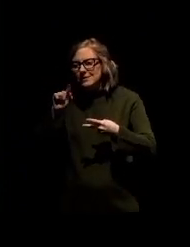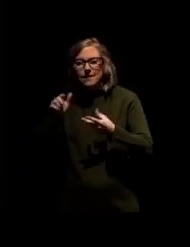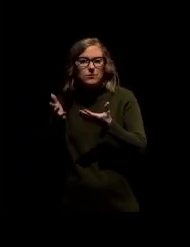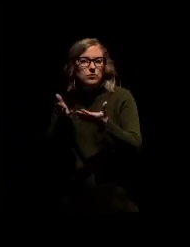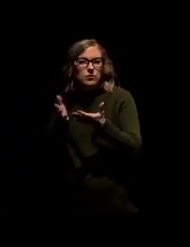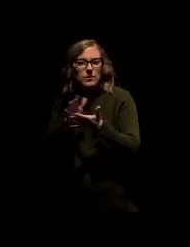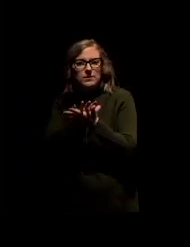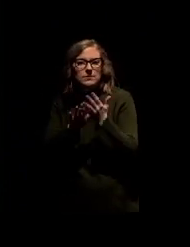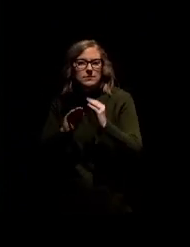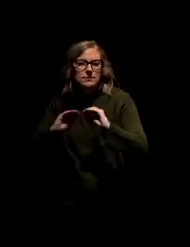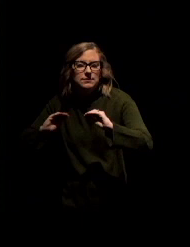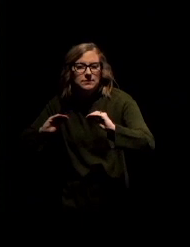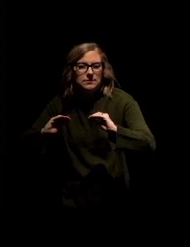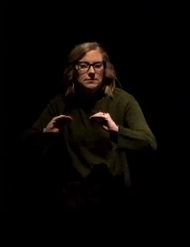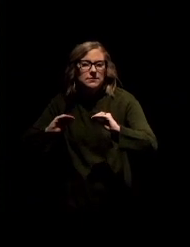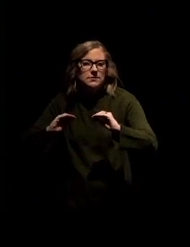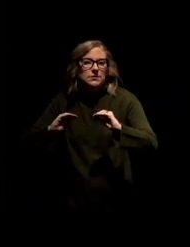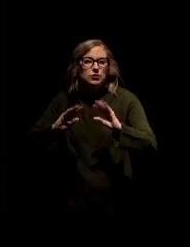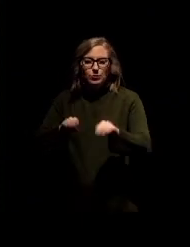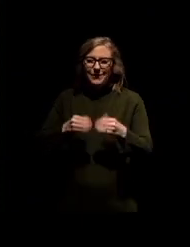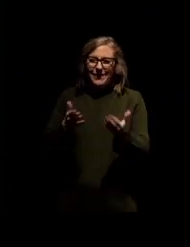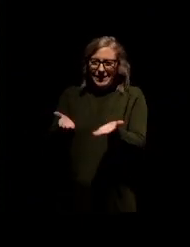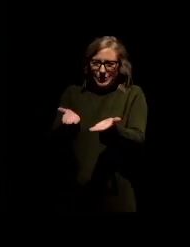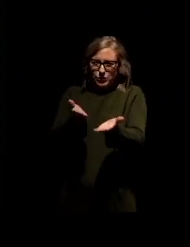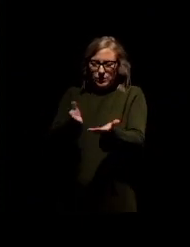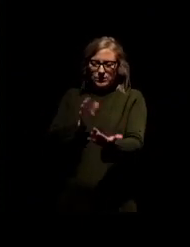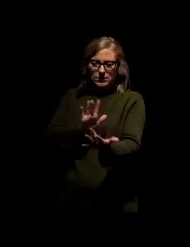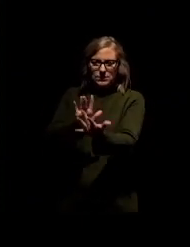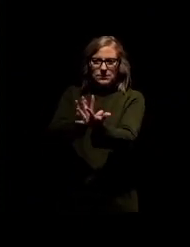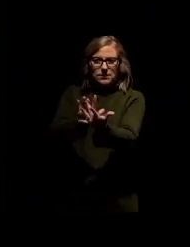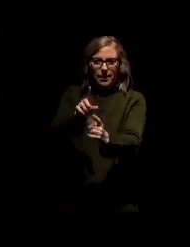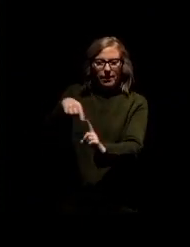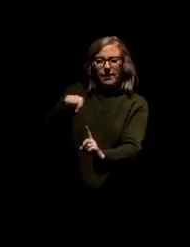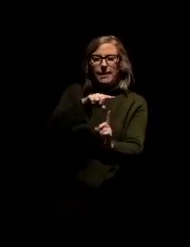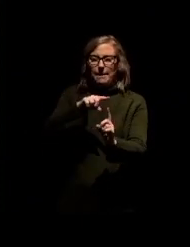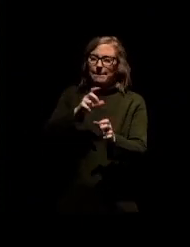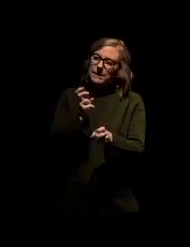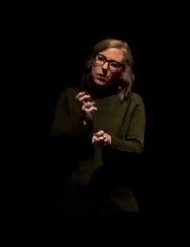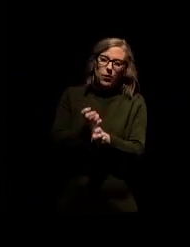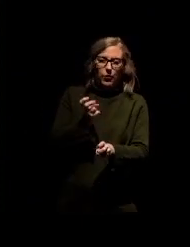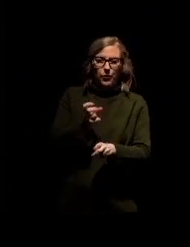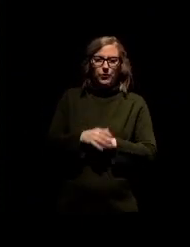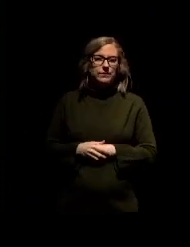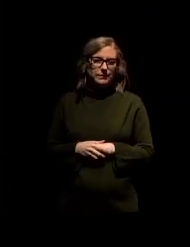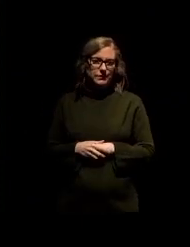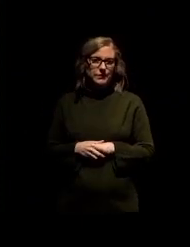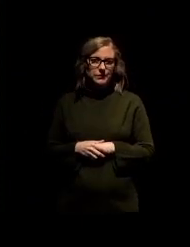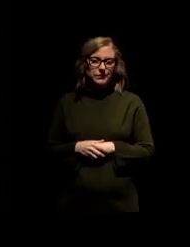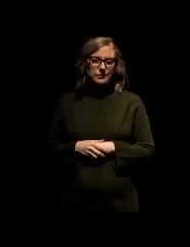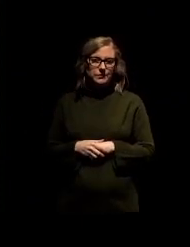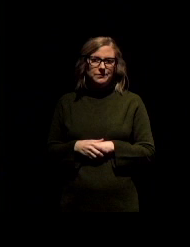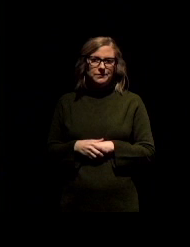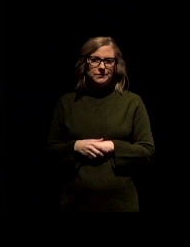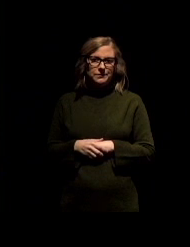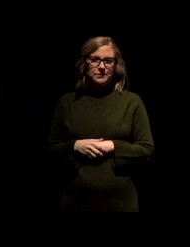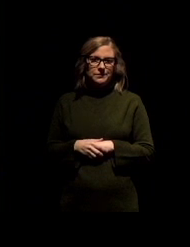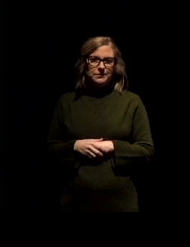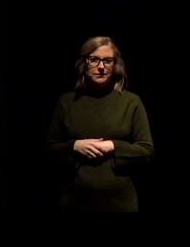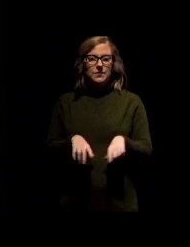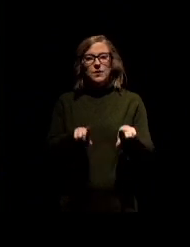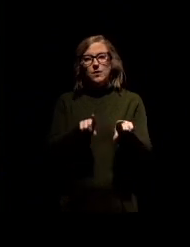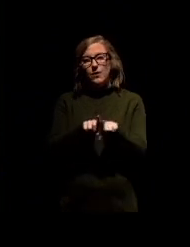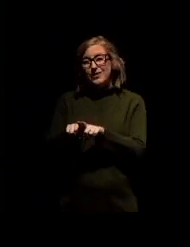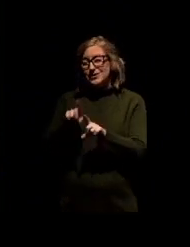kinds of things, and it made it delivering services to them significantly harder. And also